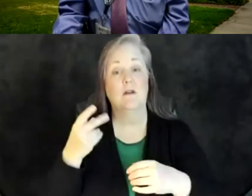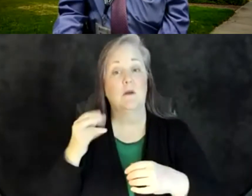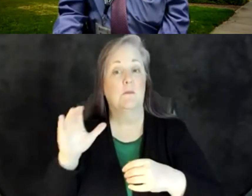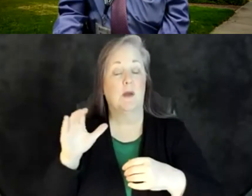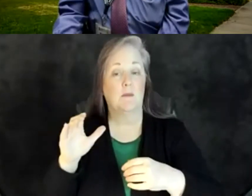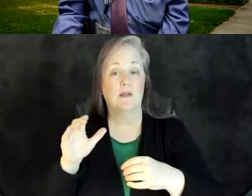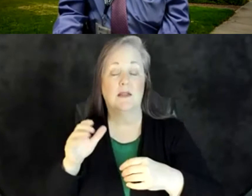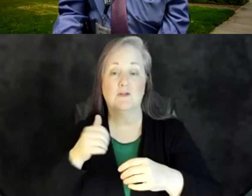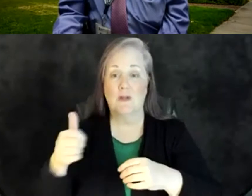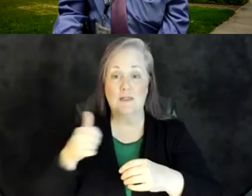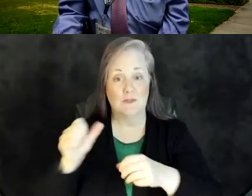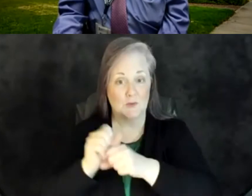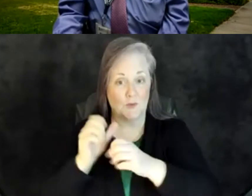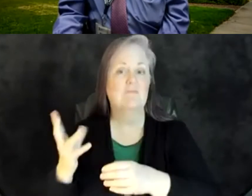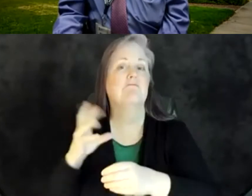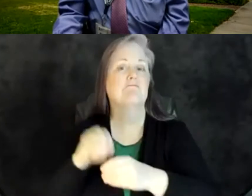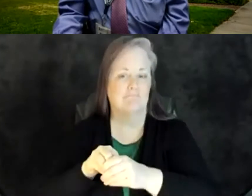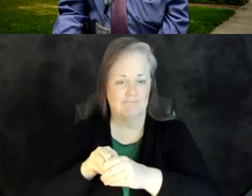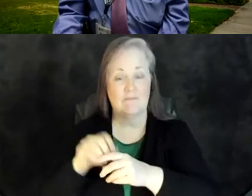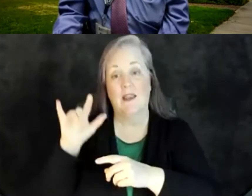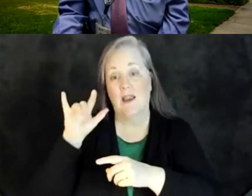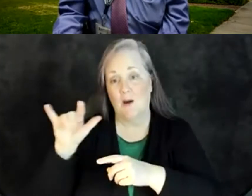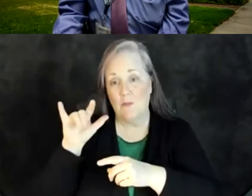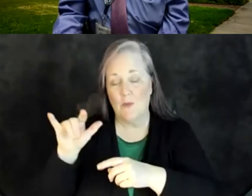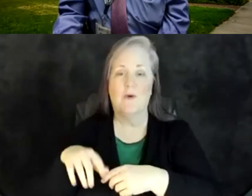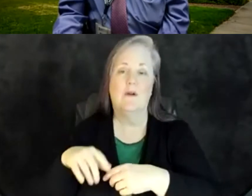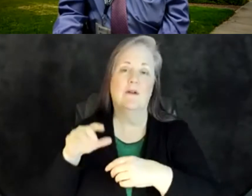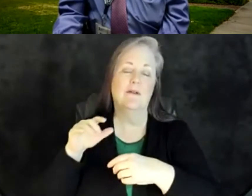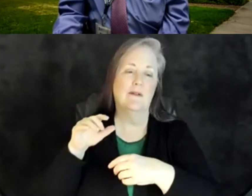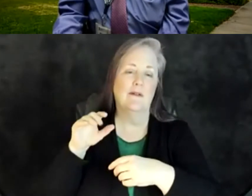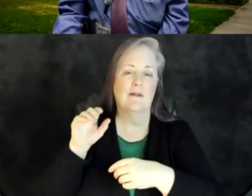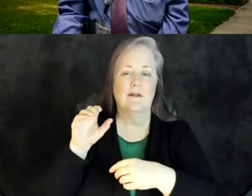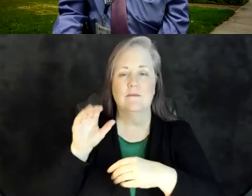transportation workers that are included, airport and commercial airline workers.